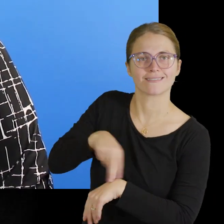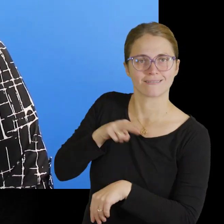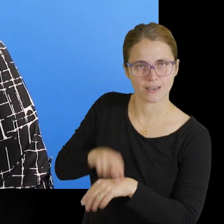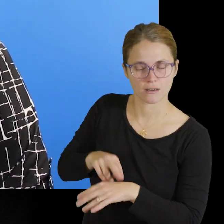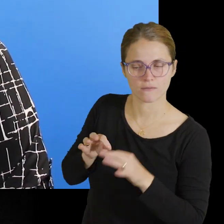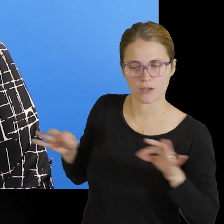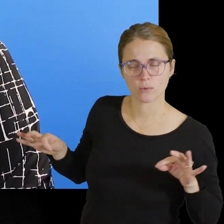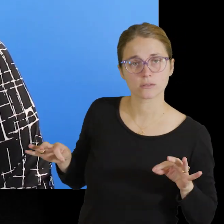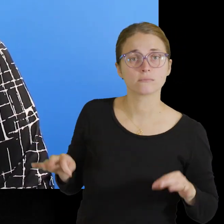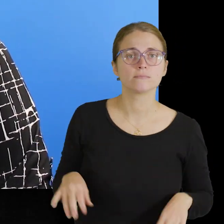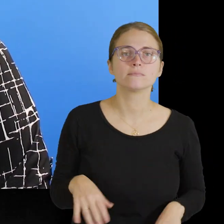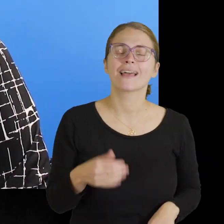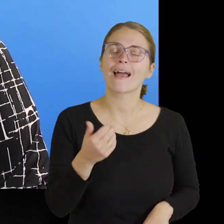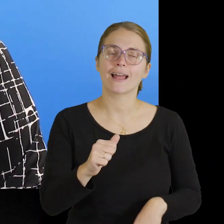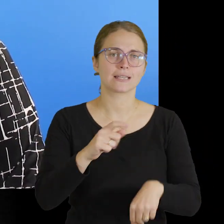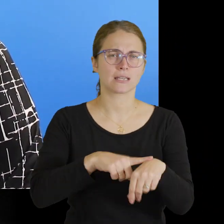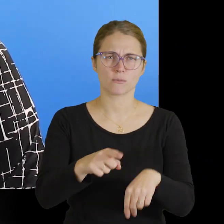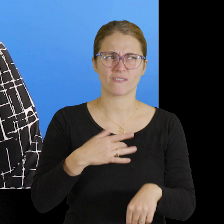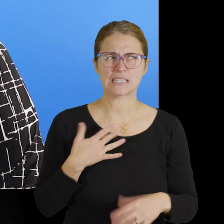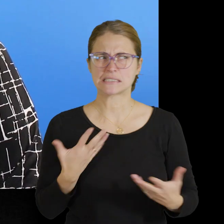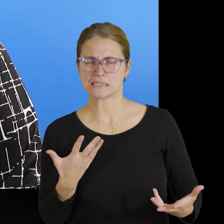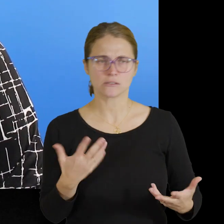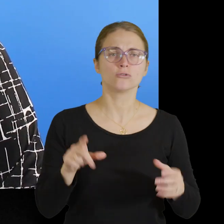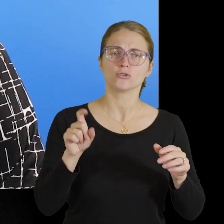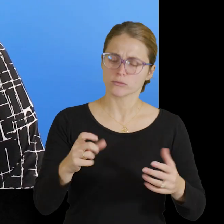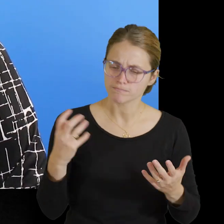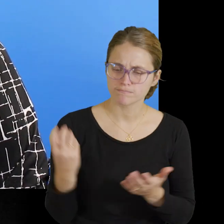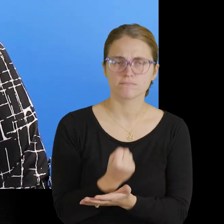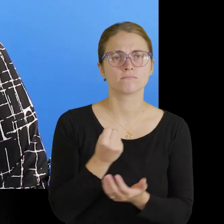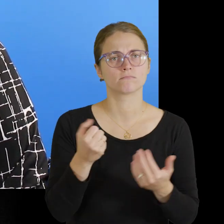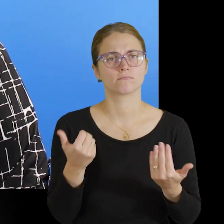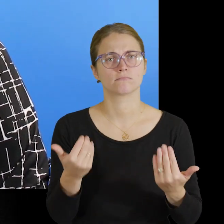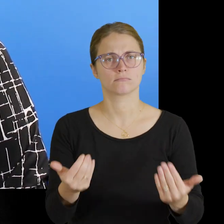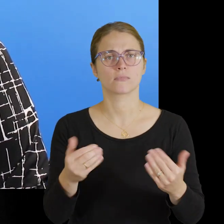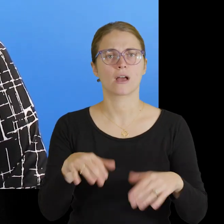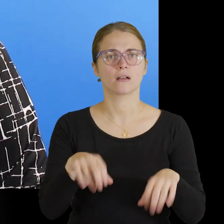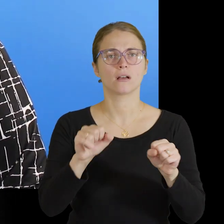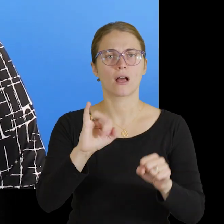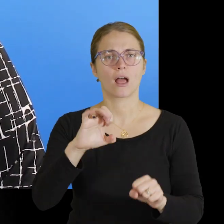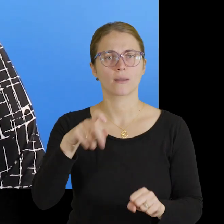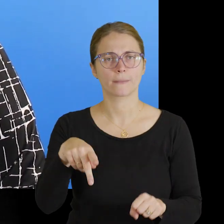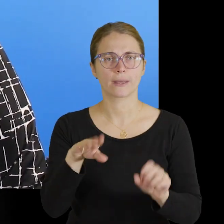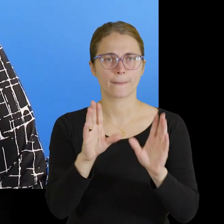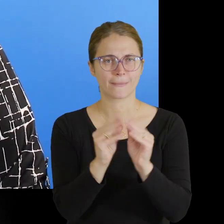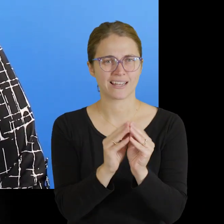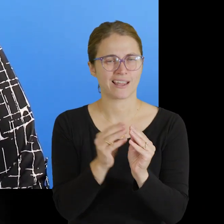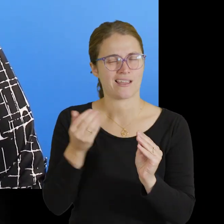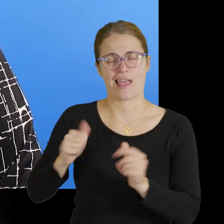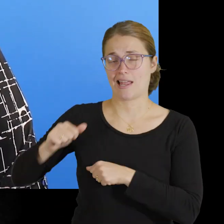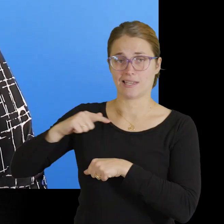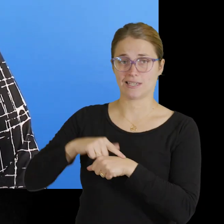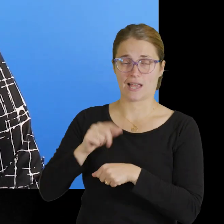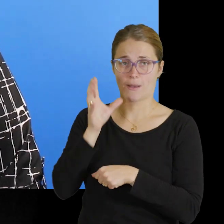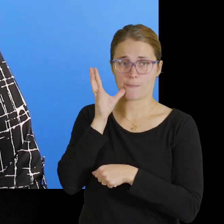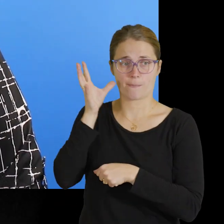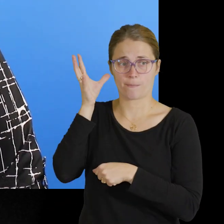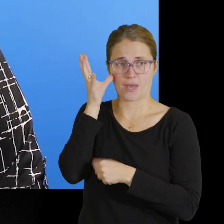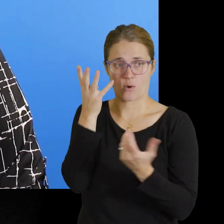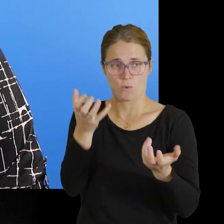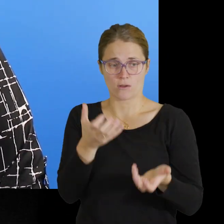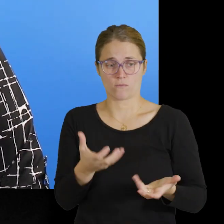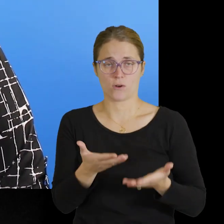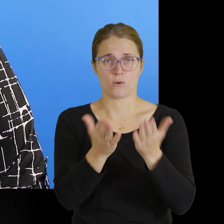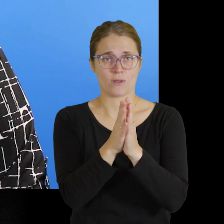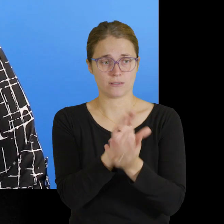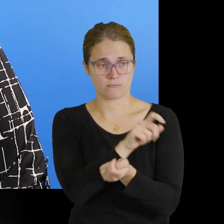meeting. Until a student turns 18, their parent can request an IEP meeting at any time. It is a parent's right as the educational decision